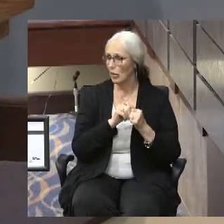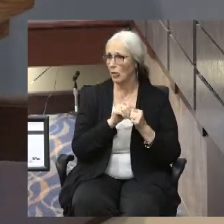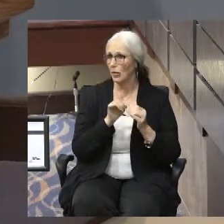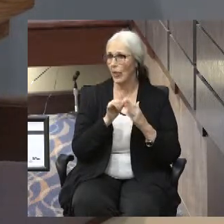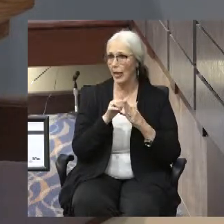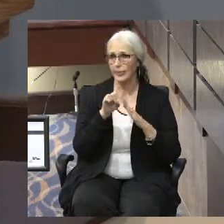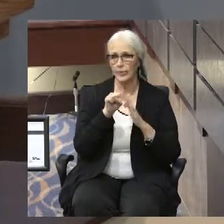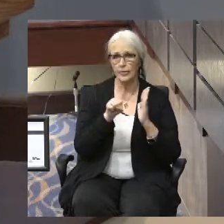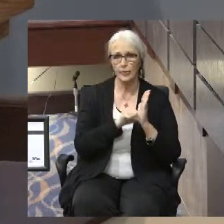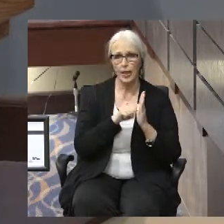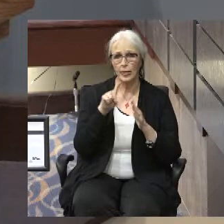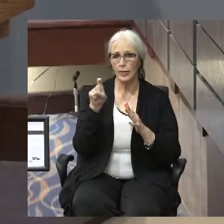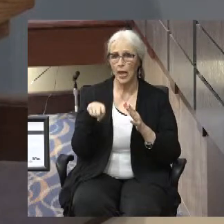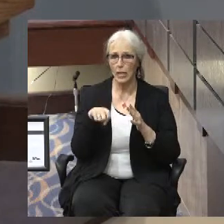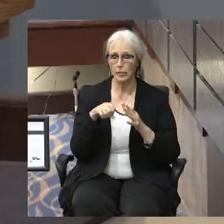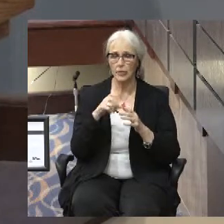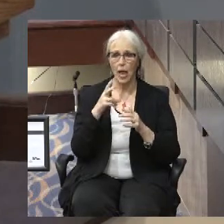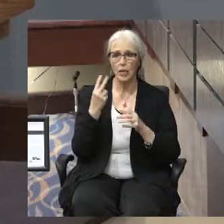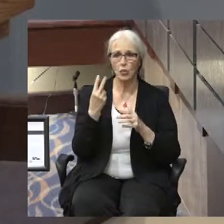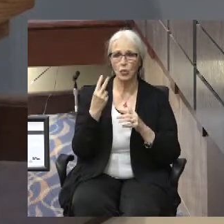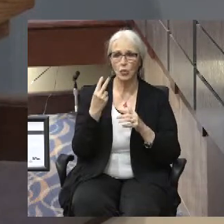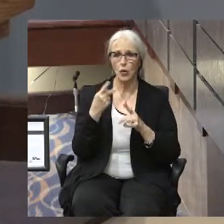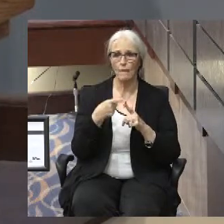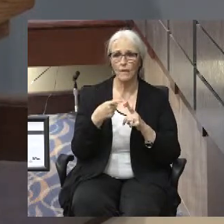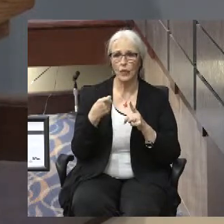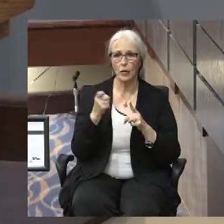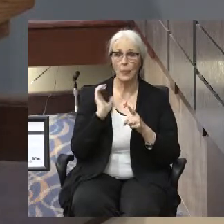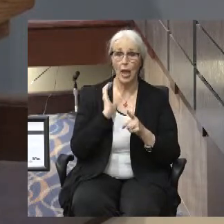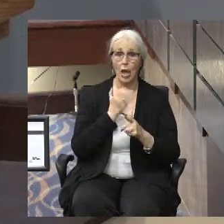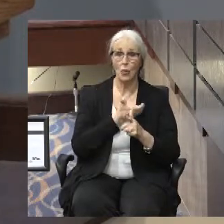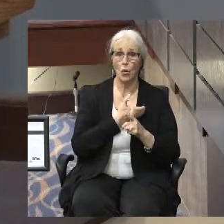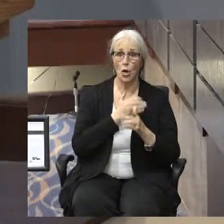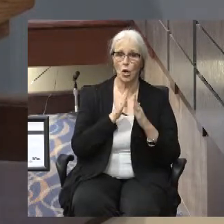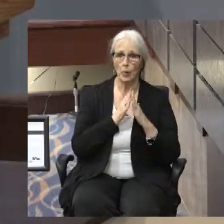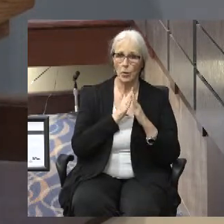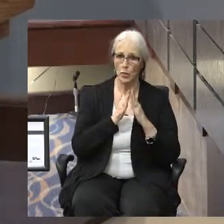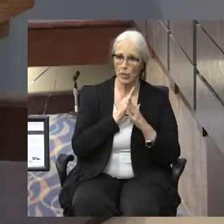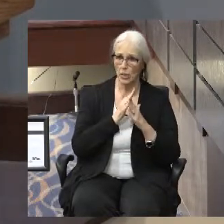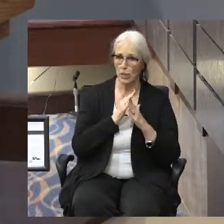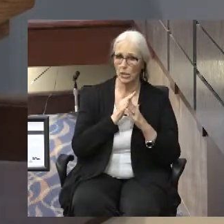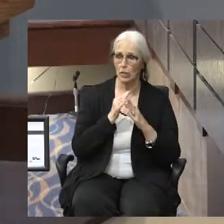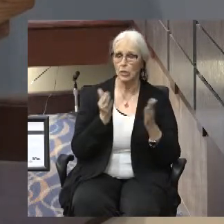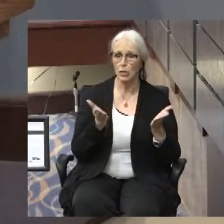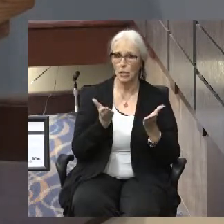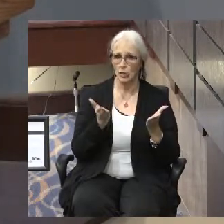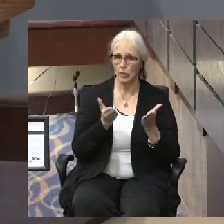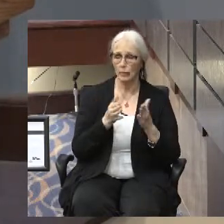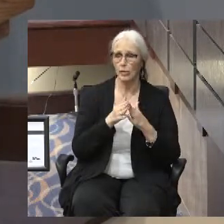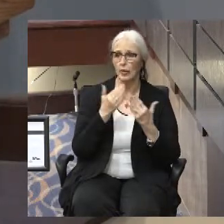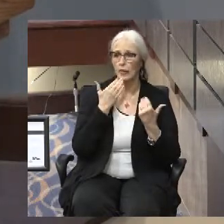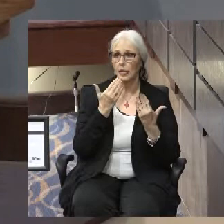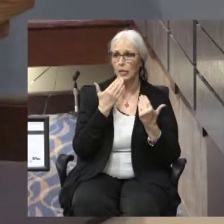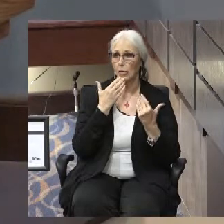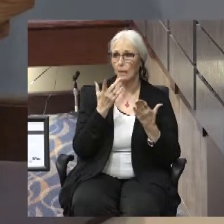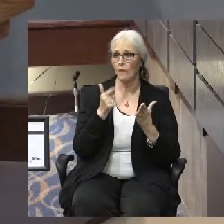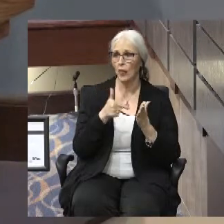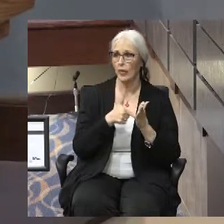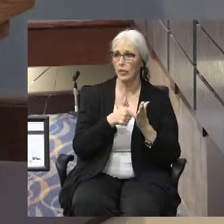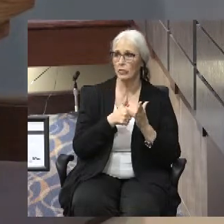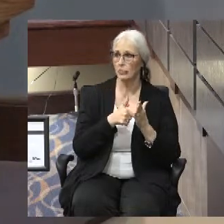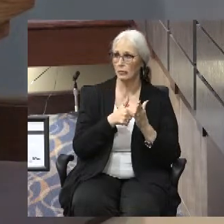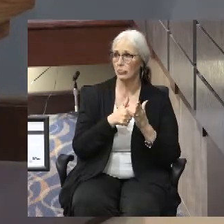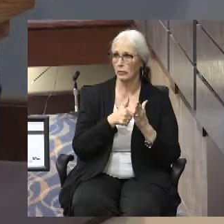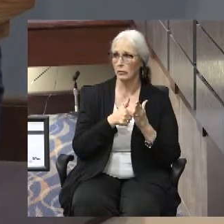of Texas. And there's 2 directly from our community in McLennan County. So again, thank you for this. Thank you,